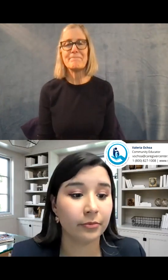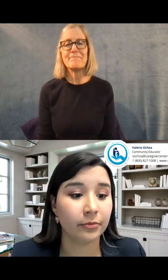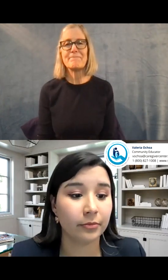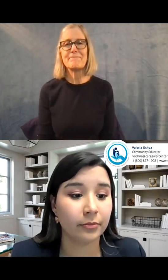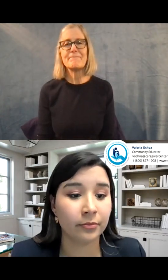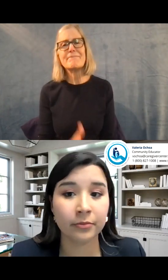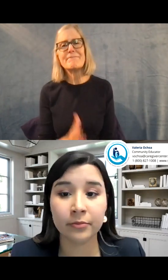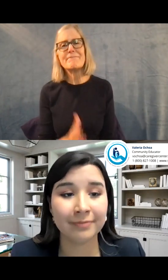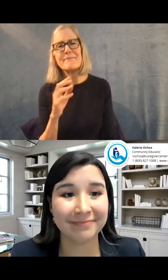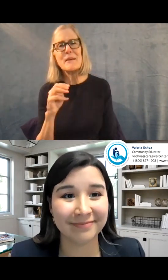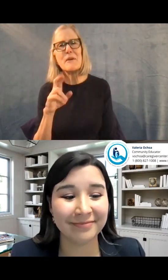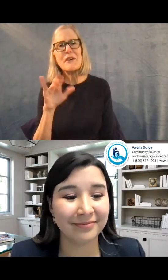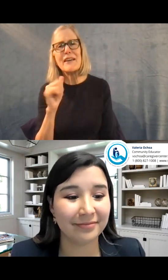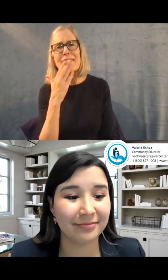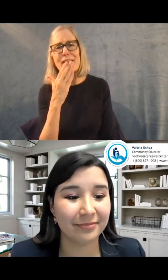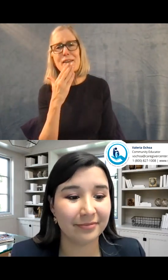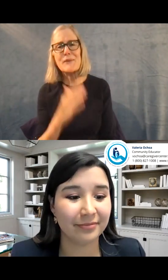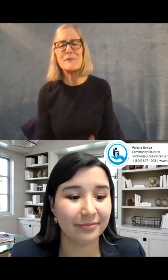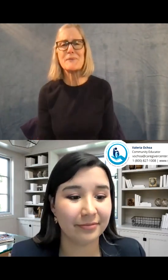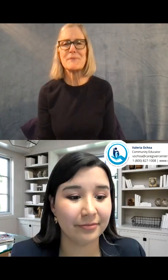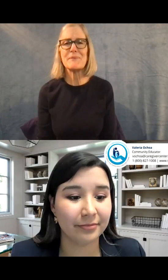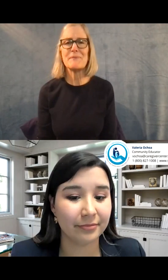Thank you so much, Valeria.